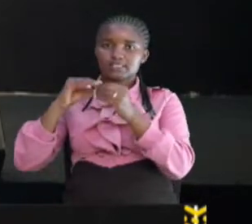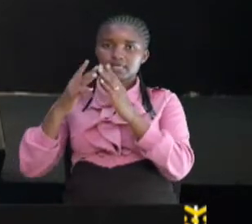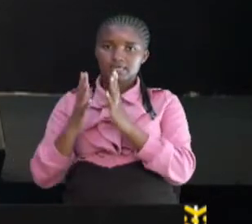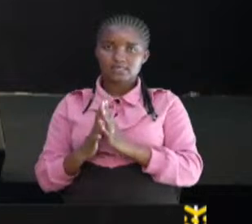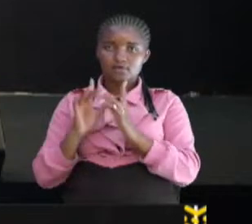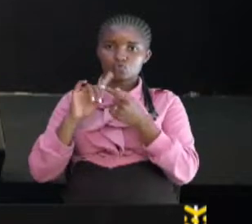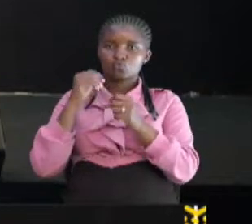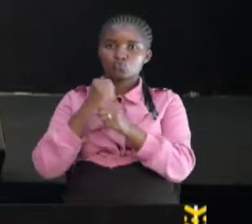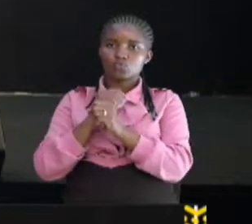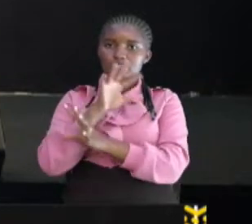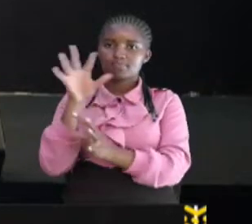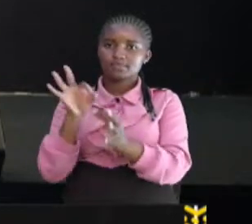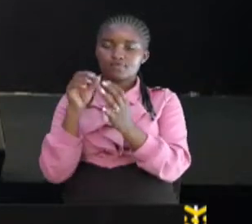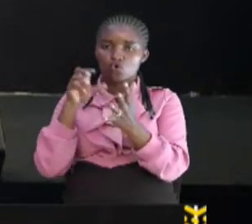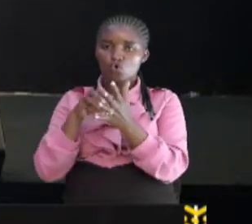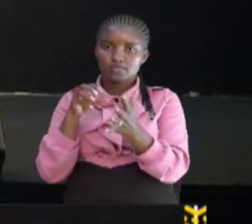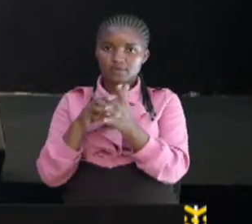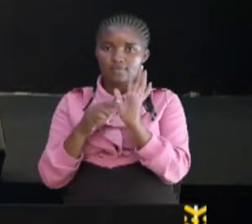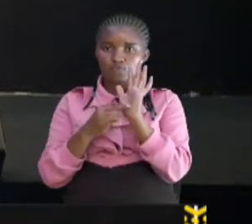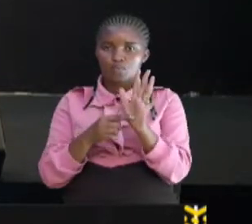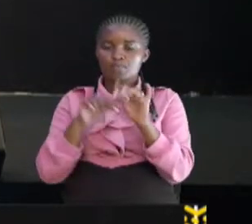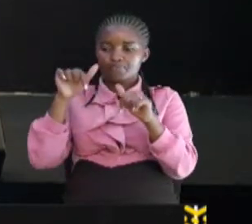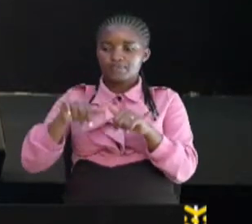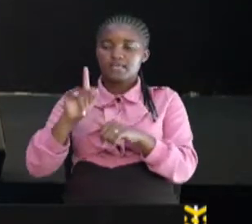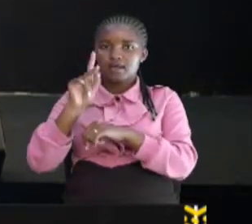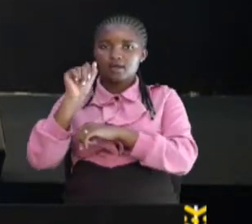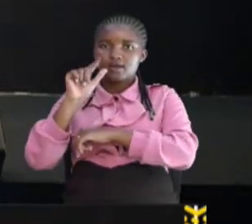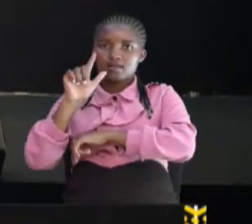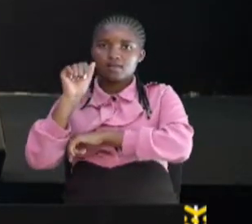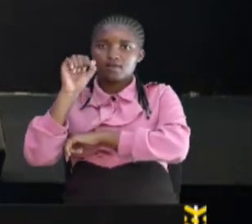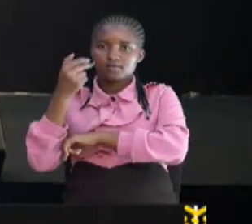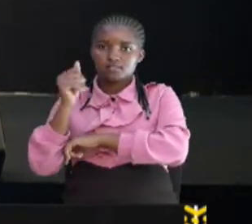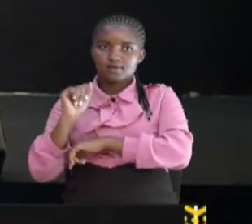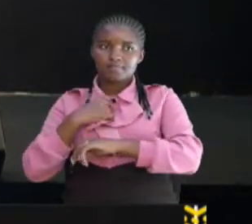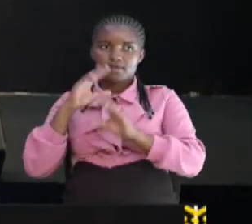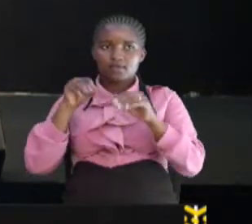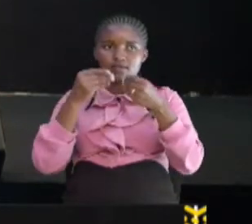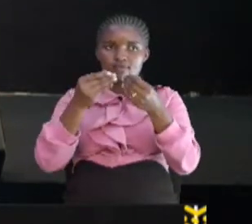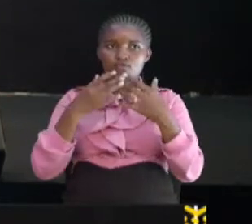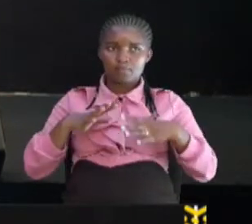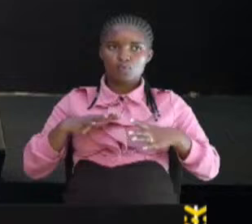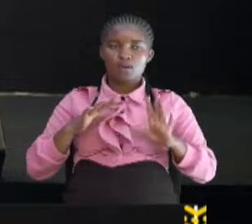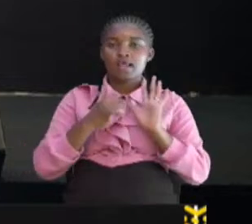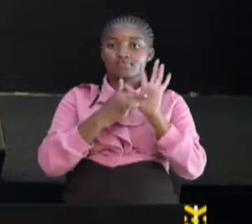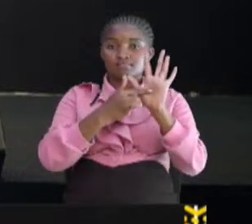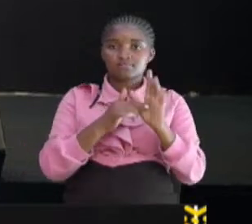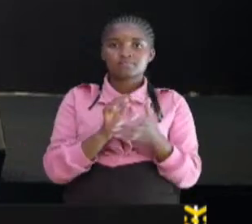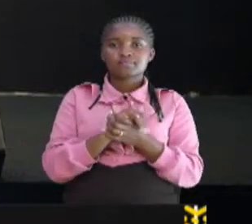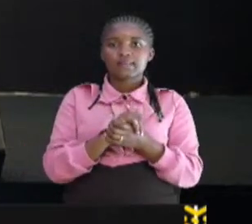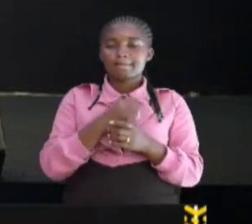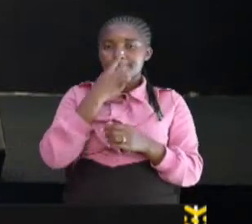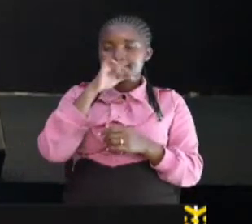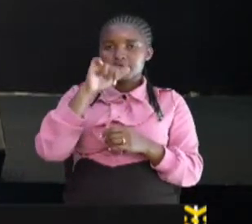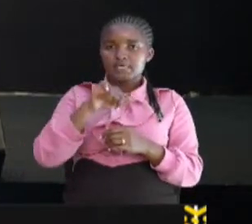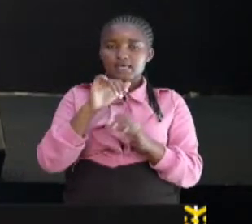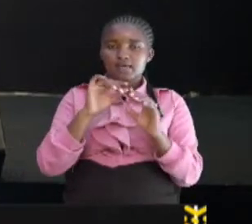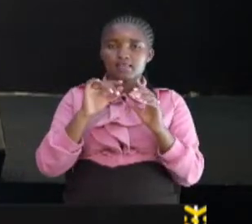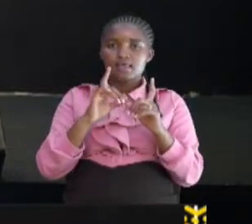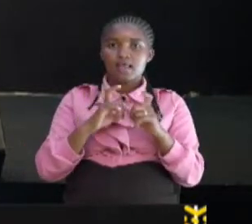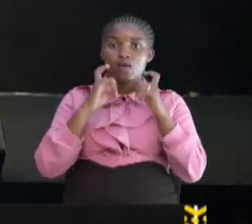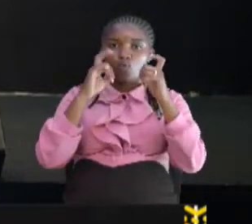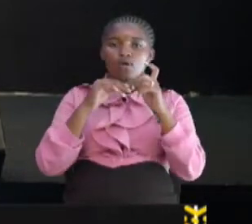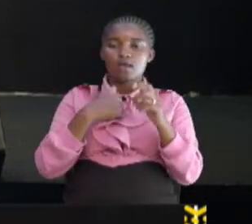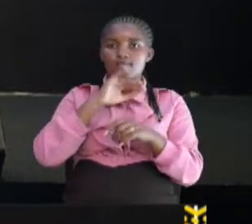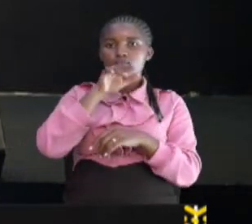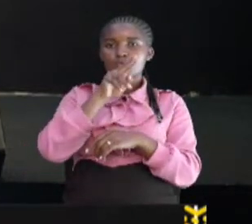to, do a specific content. For example, here in the Kalasha, I'm giving you guys expo here in the Kalasha Awards. So June